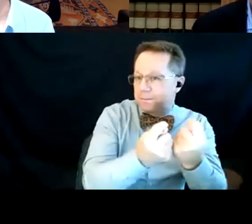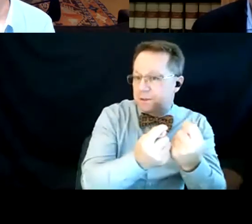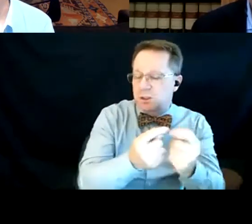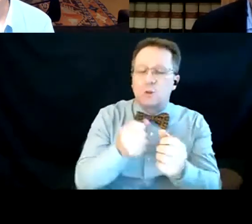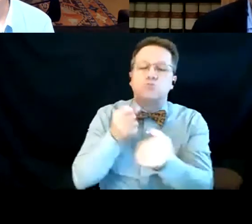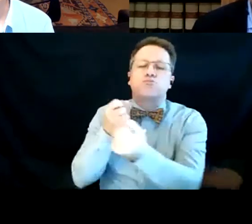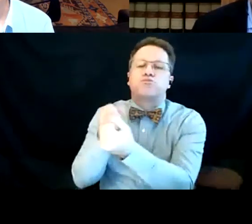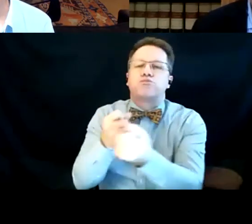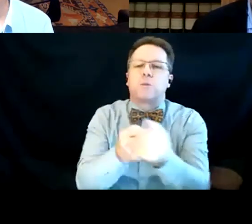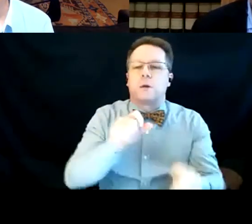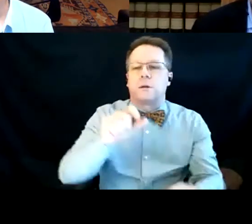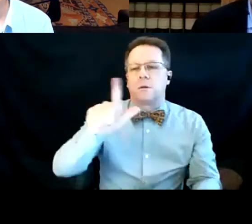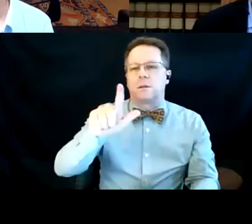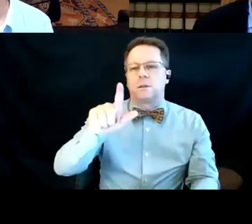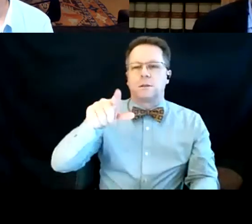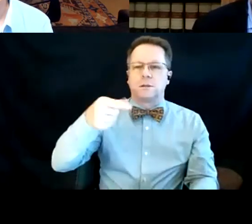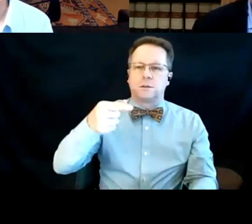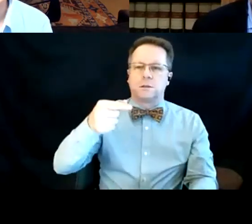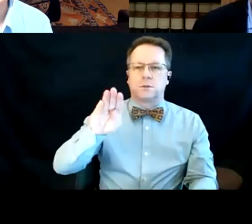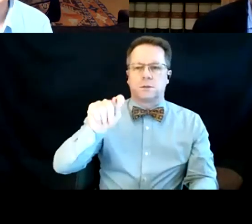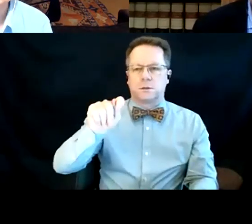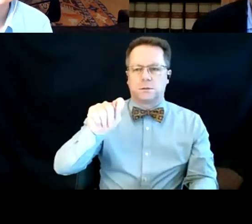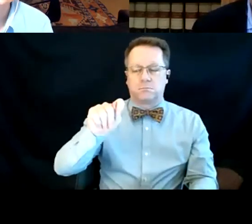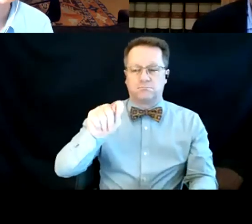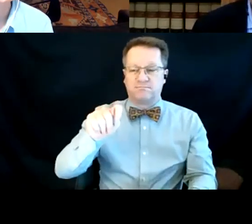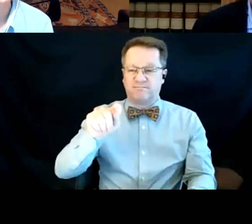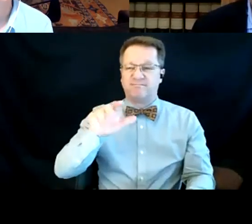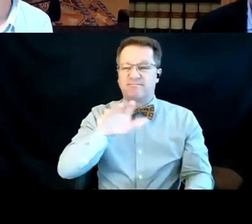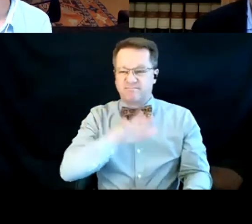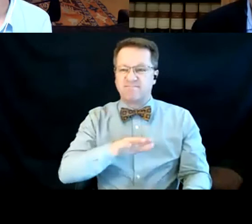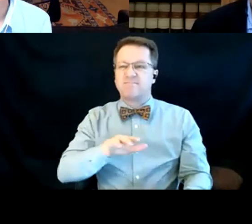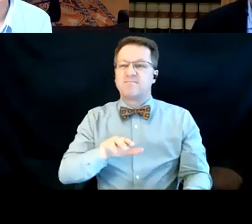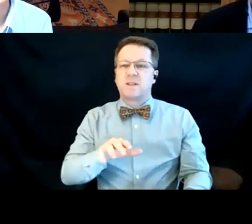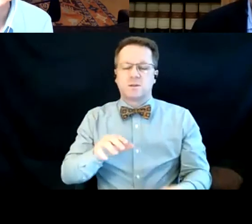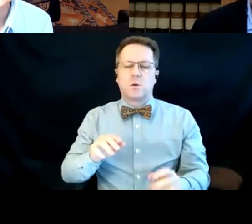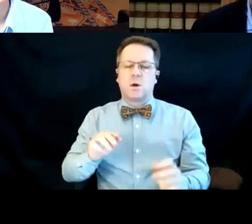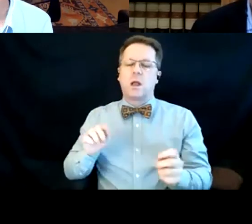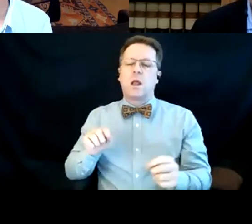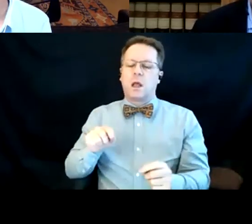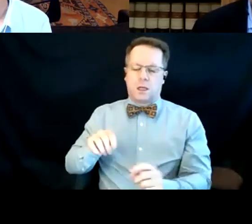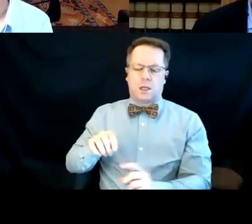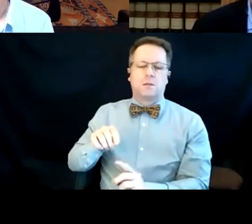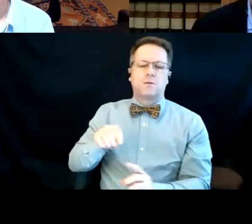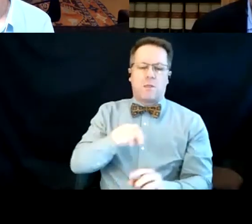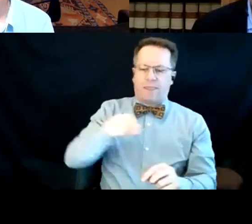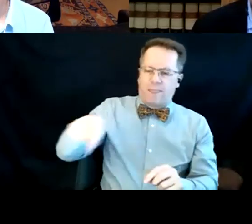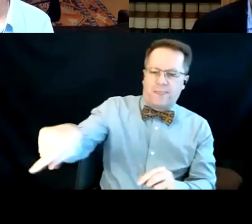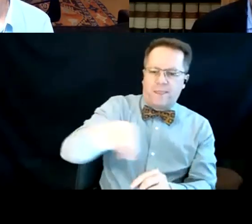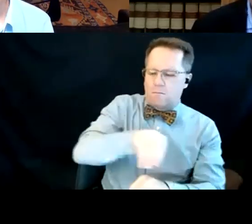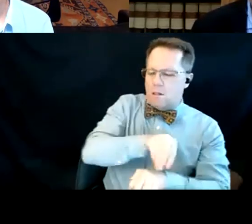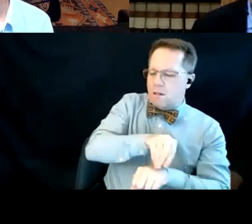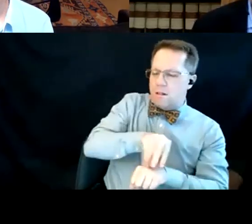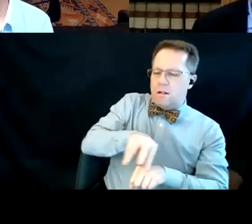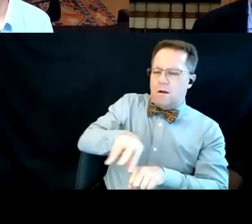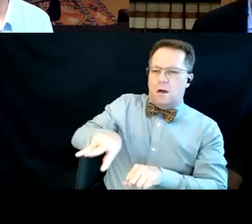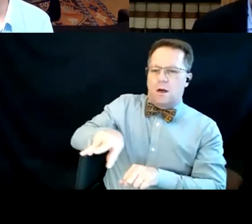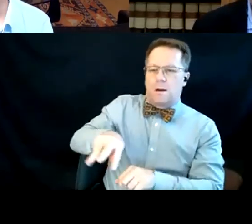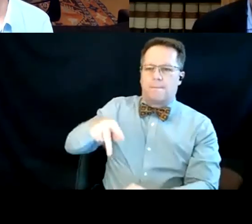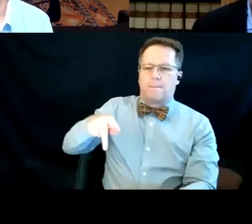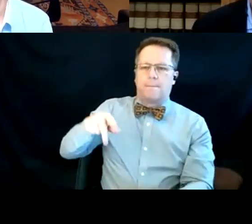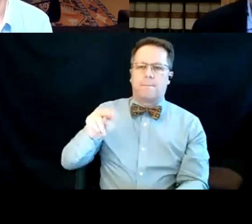in conservative states for us in a number of places, and really switched to the governor's perspective. So I'm using that as an example of different ways to organize